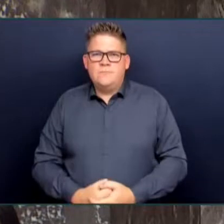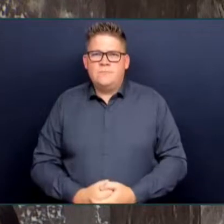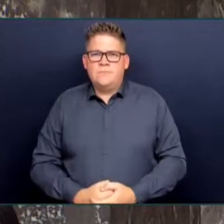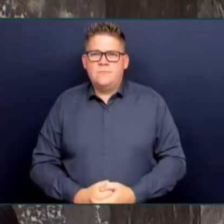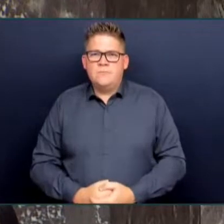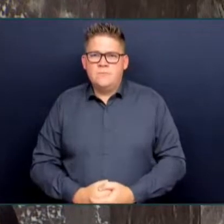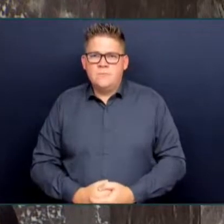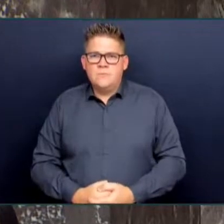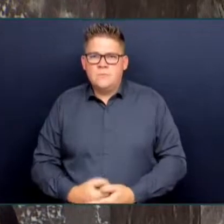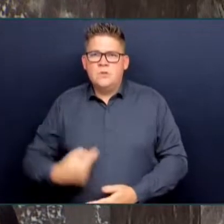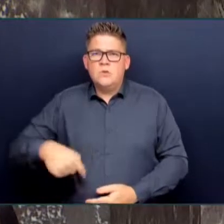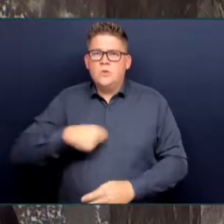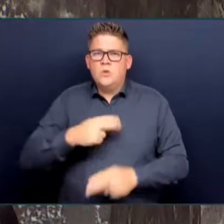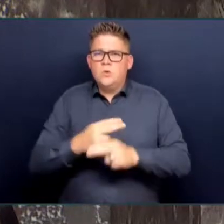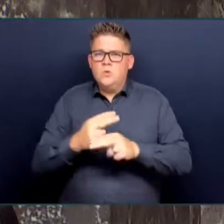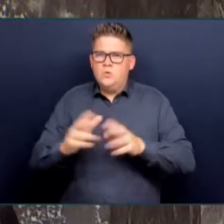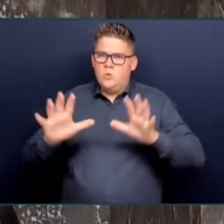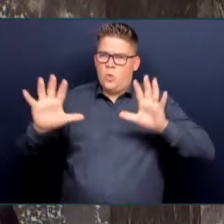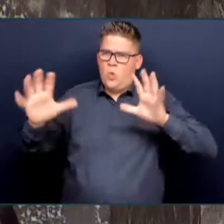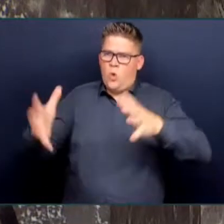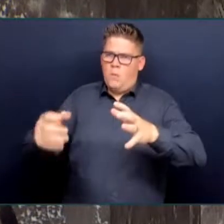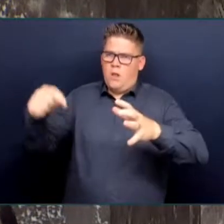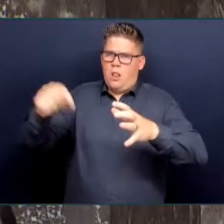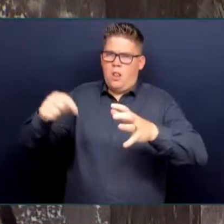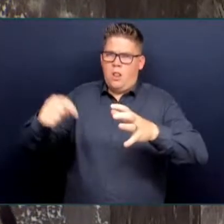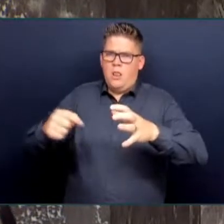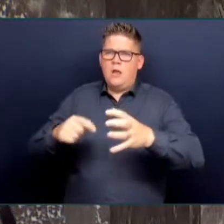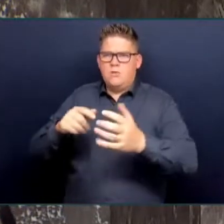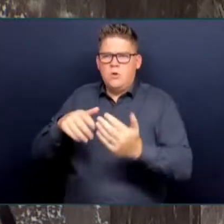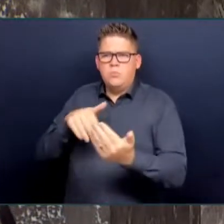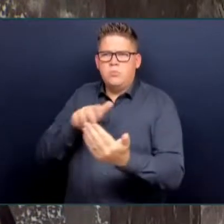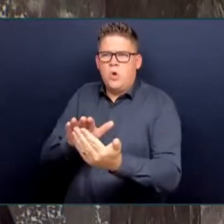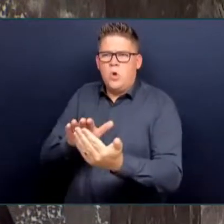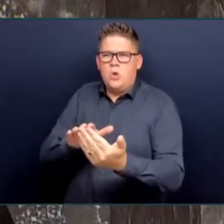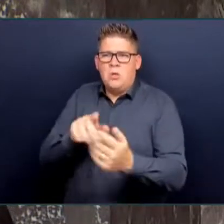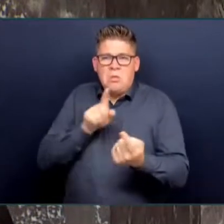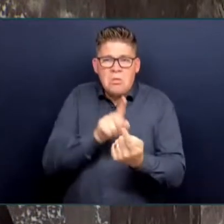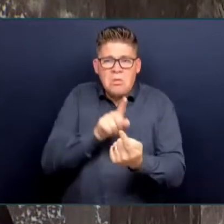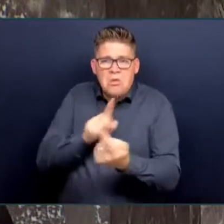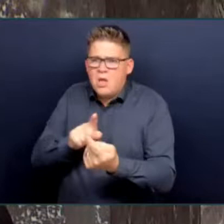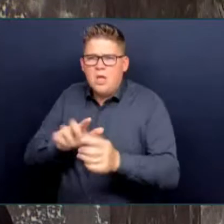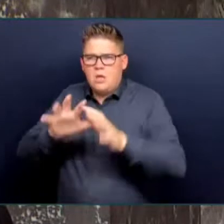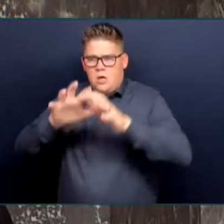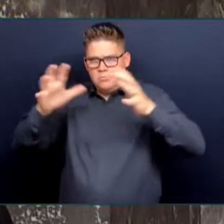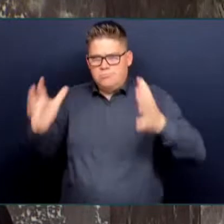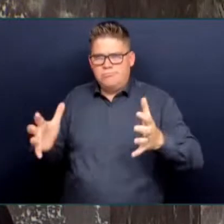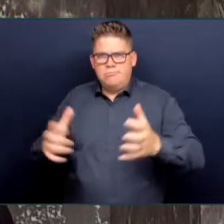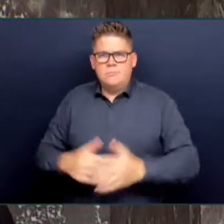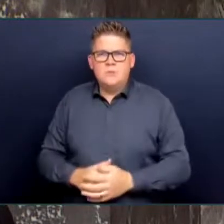government, the province and the federal government, that we are going to continue to work to until we get the results that all of us want to see.